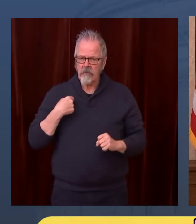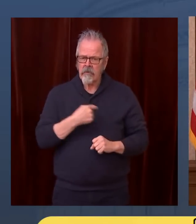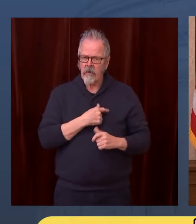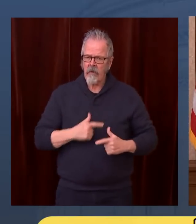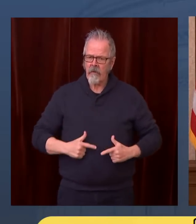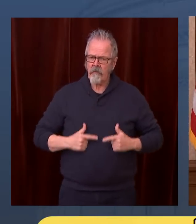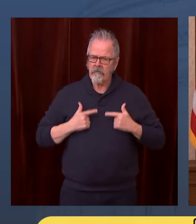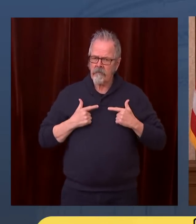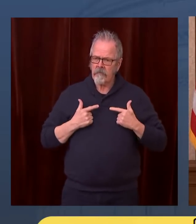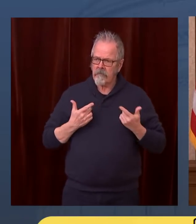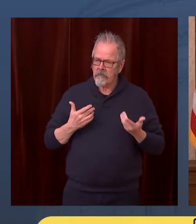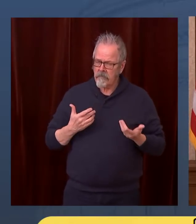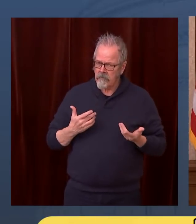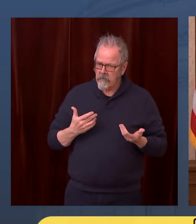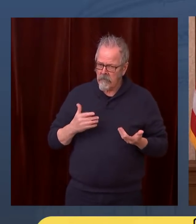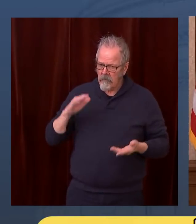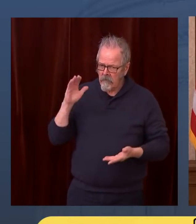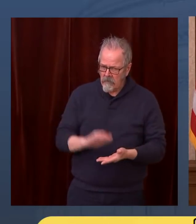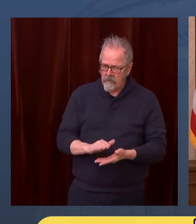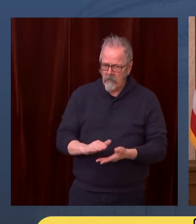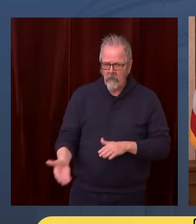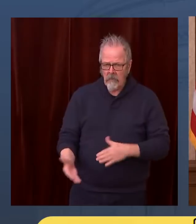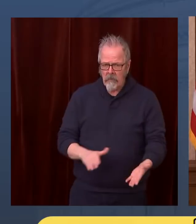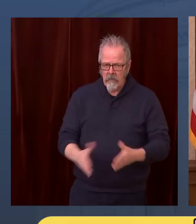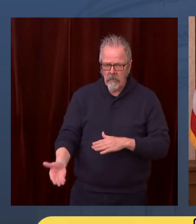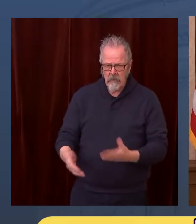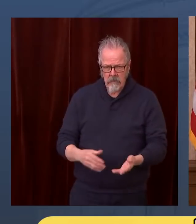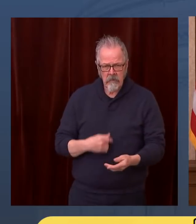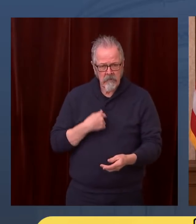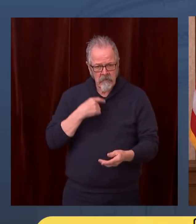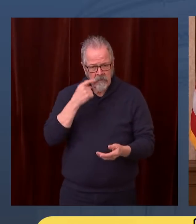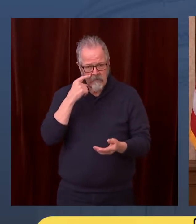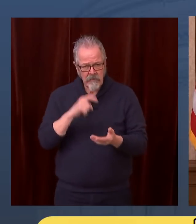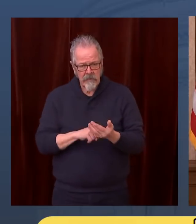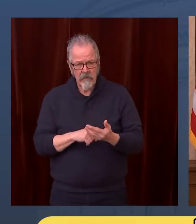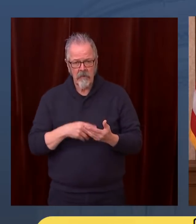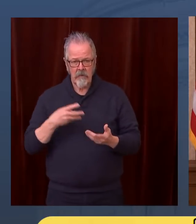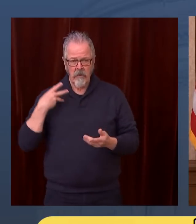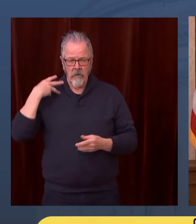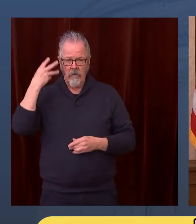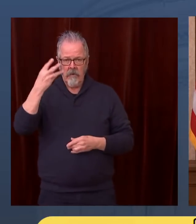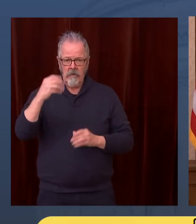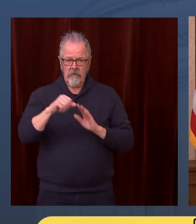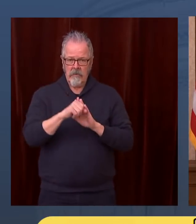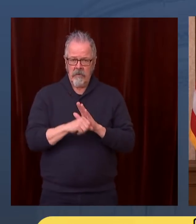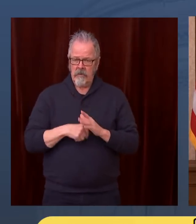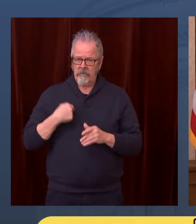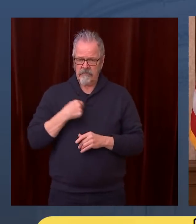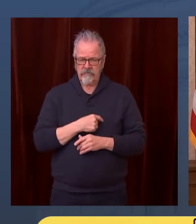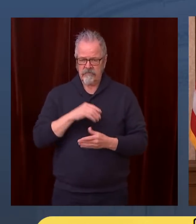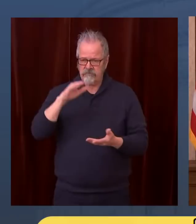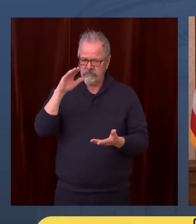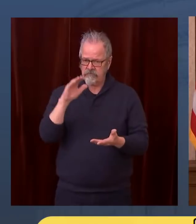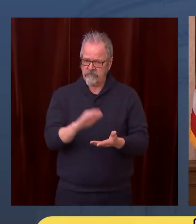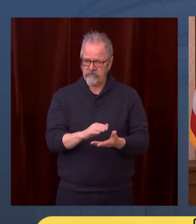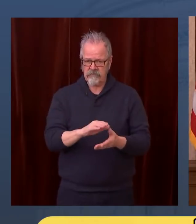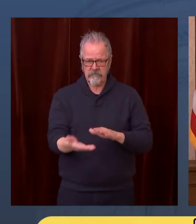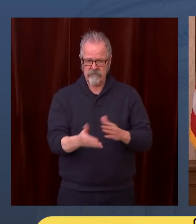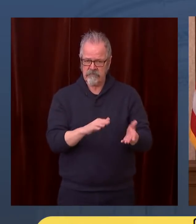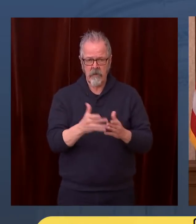as people have noted, you know, we have reduced deaths by tens of thousands of people because we have followed the